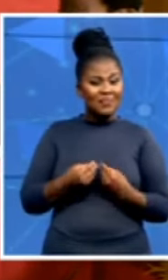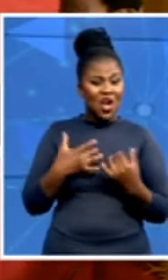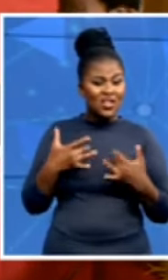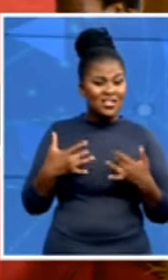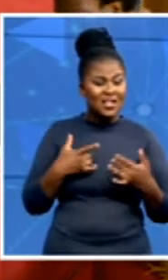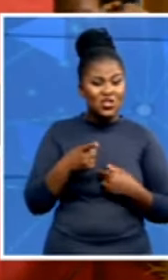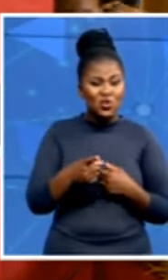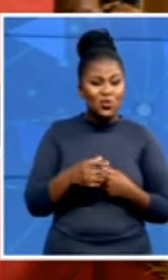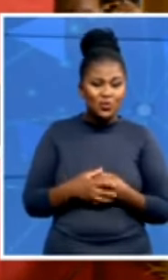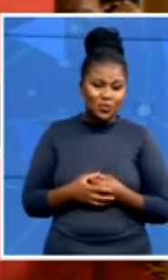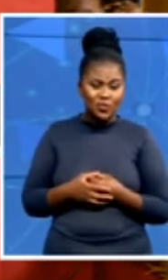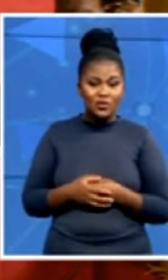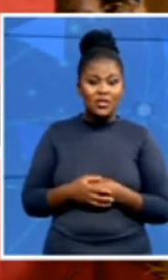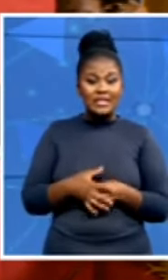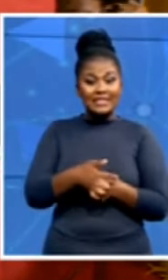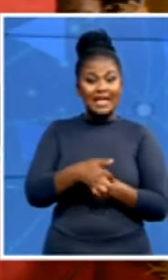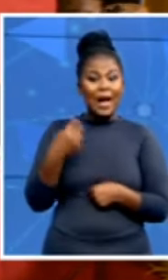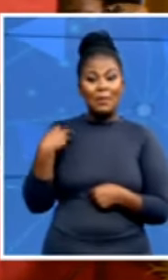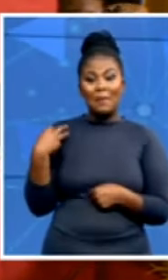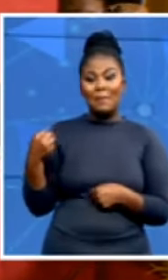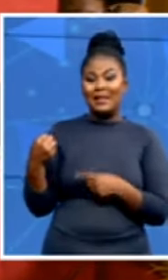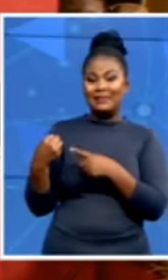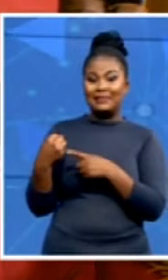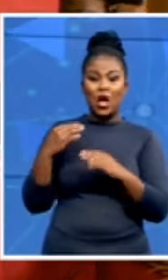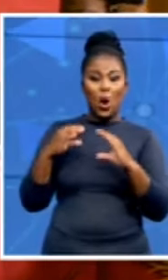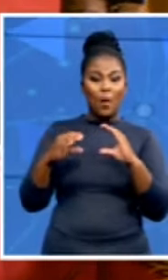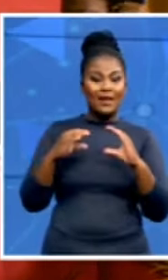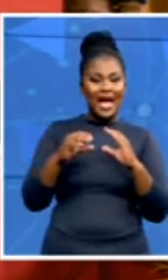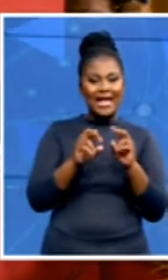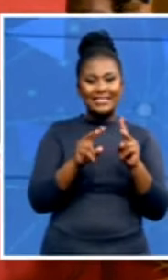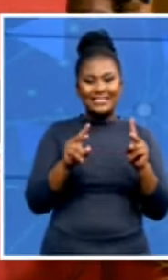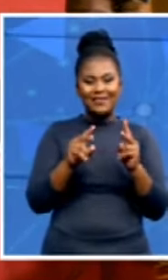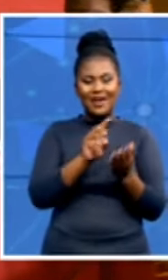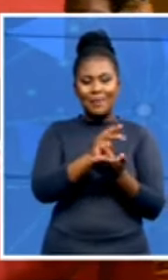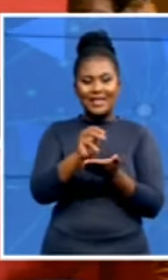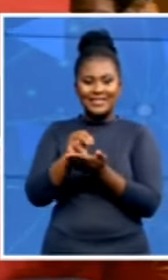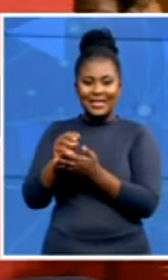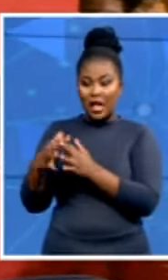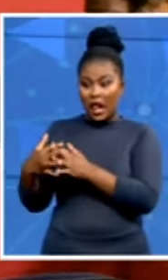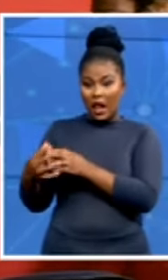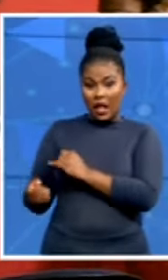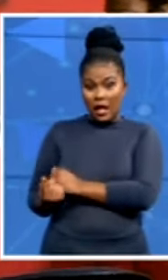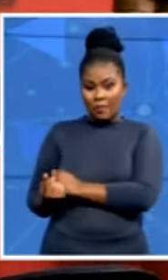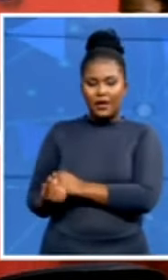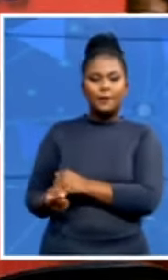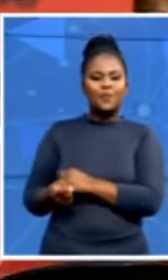were communicating different messages on the unrest in the country?